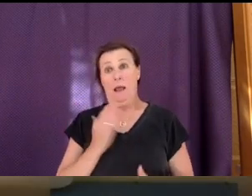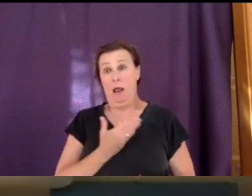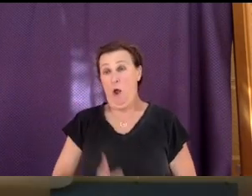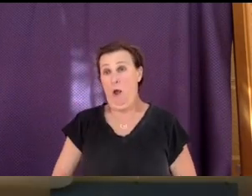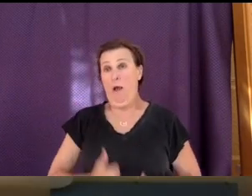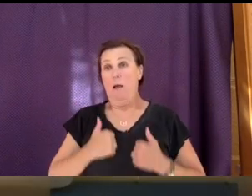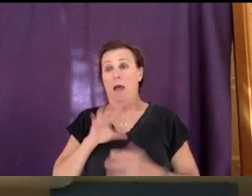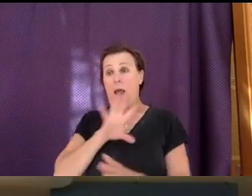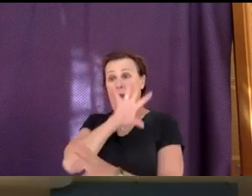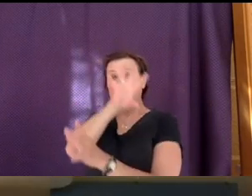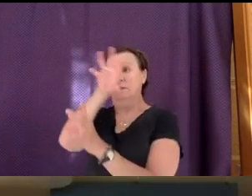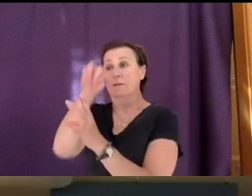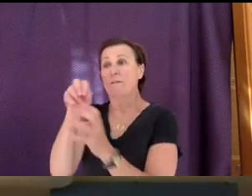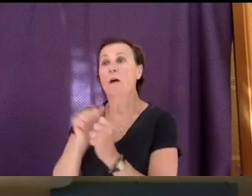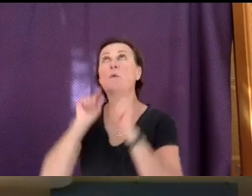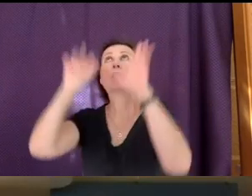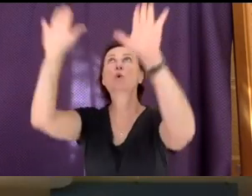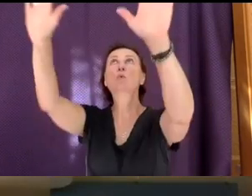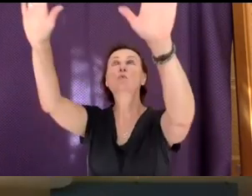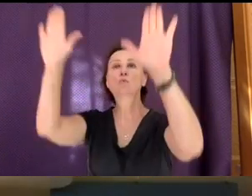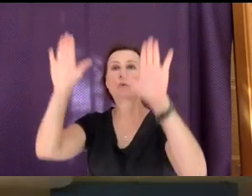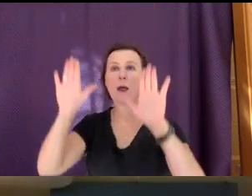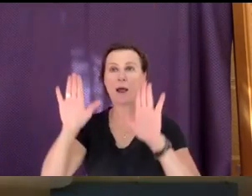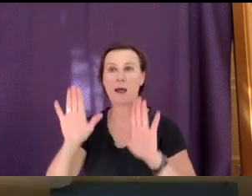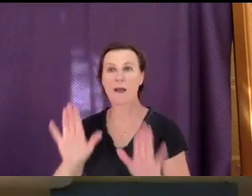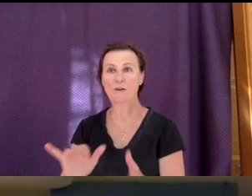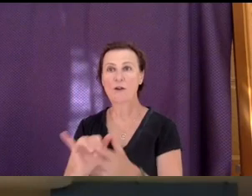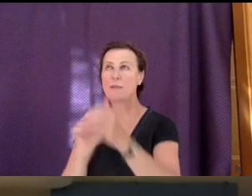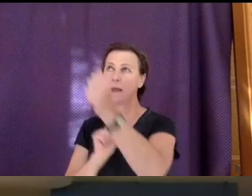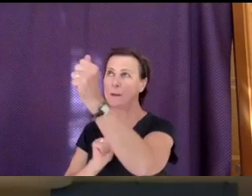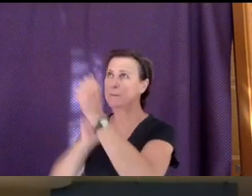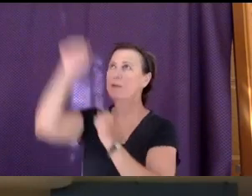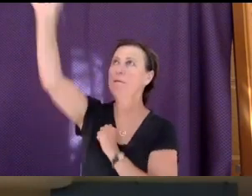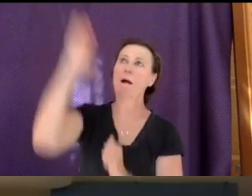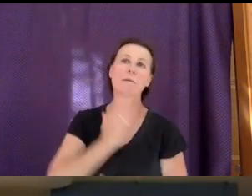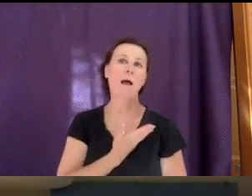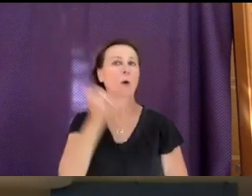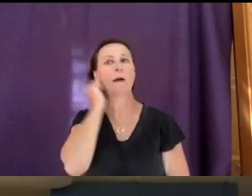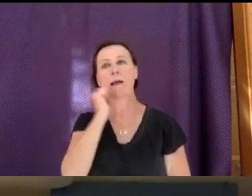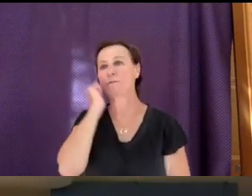that transcends our workaday preoccupations.